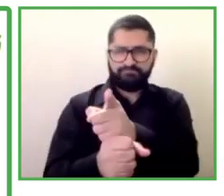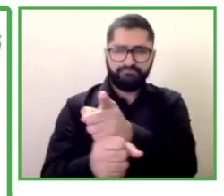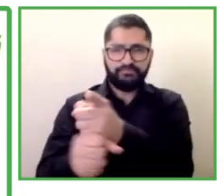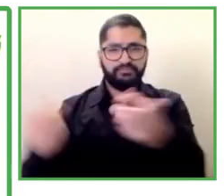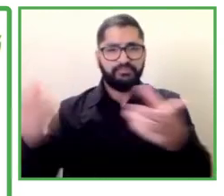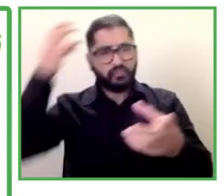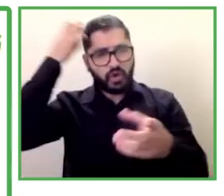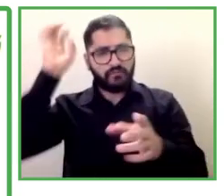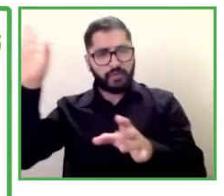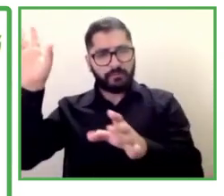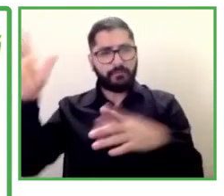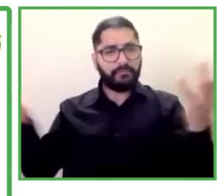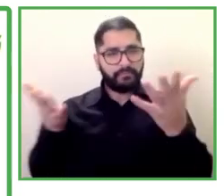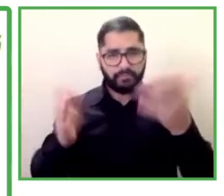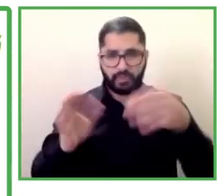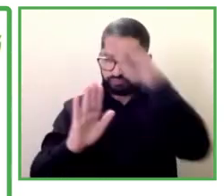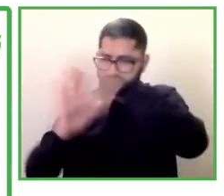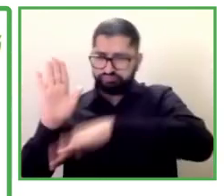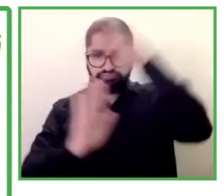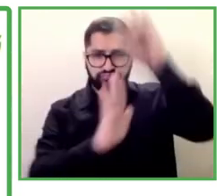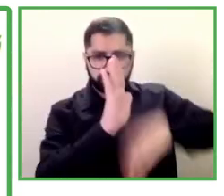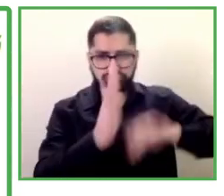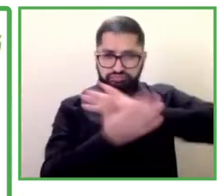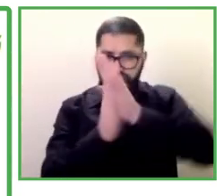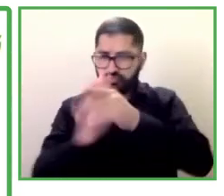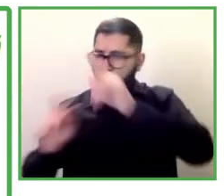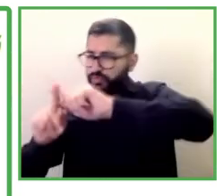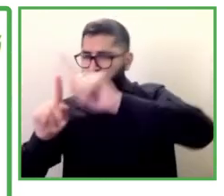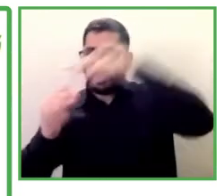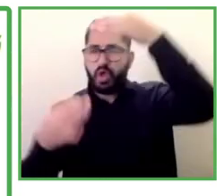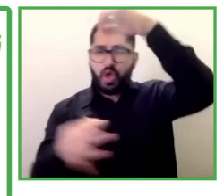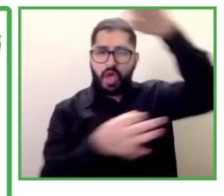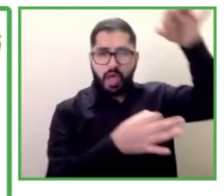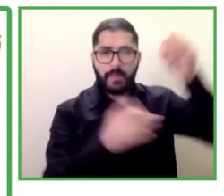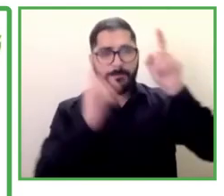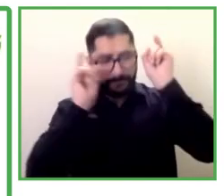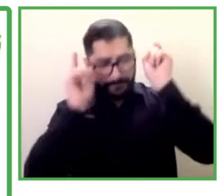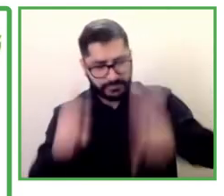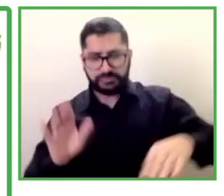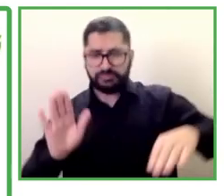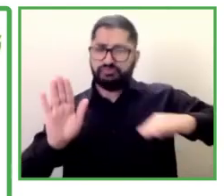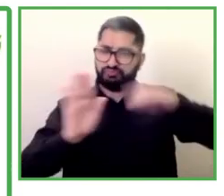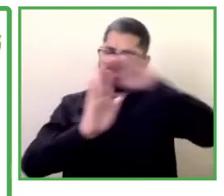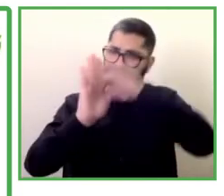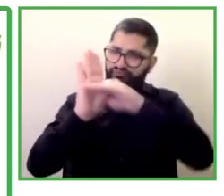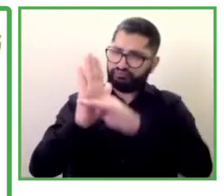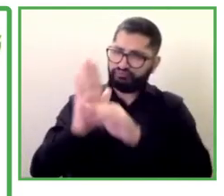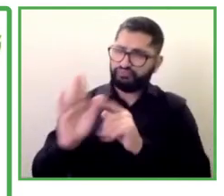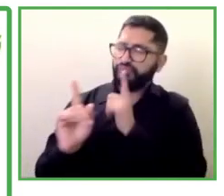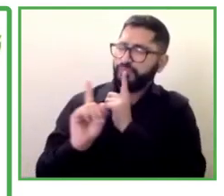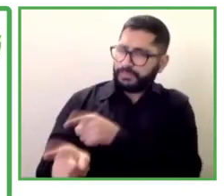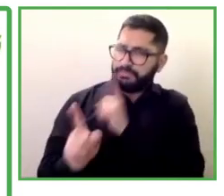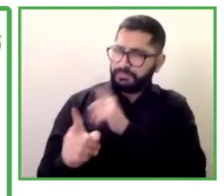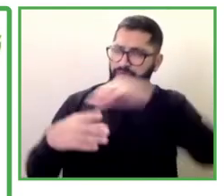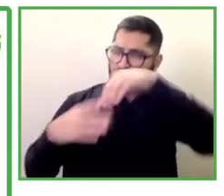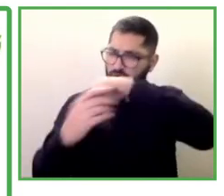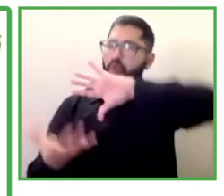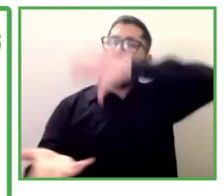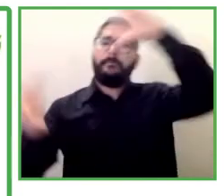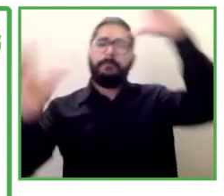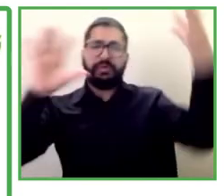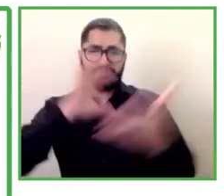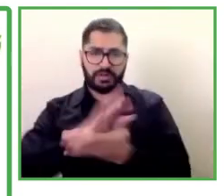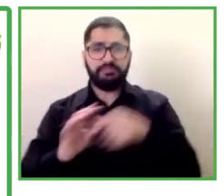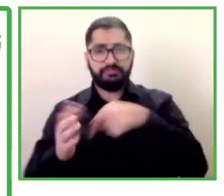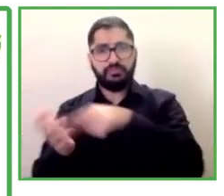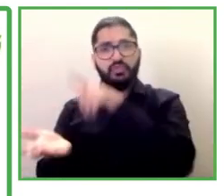to the bidding processes and the hiring processes that we need to include universal accessibility. And we fix